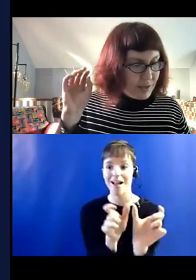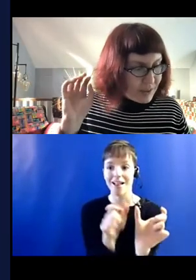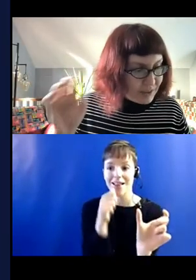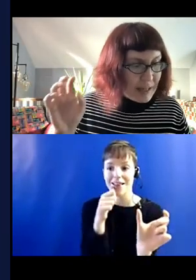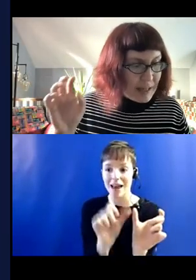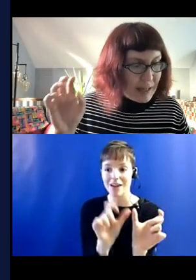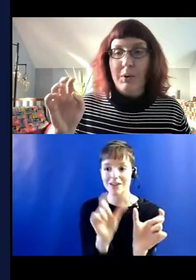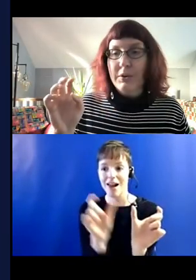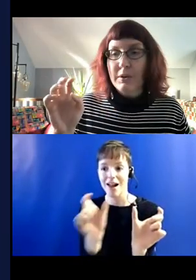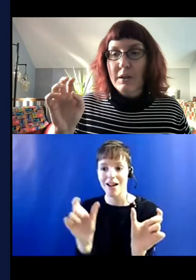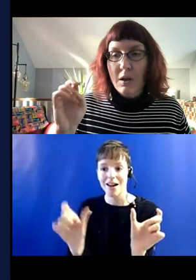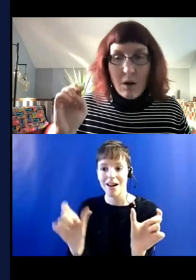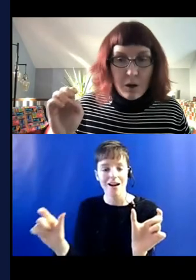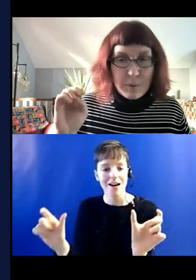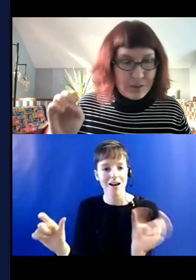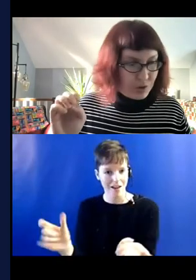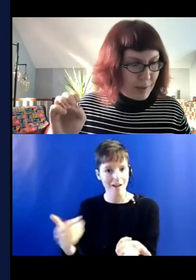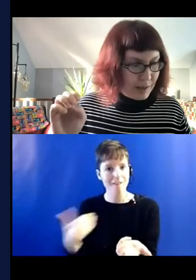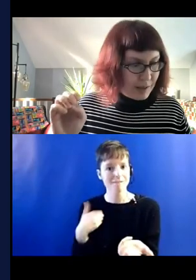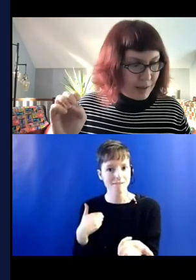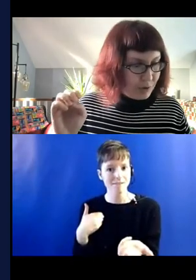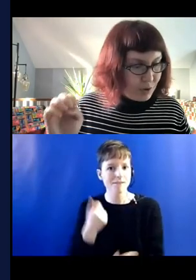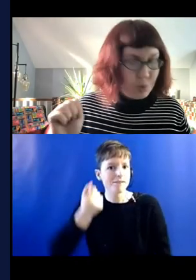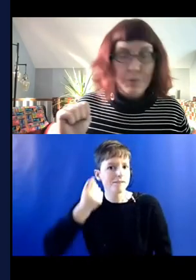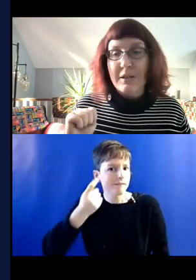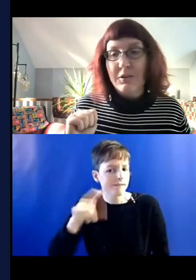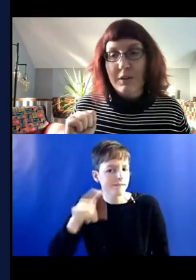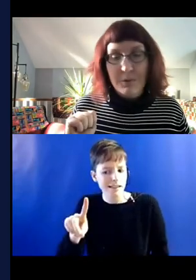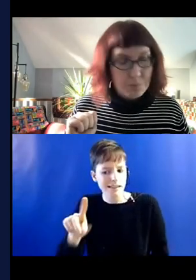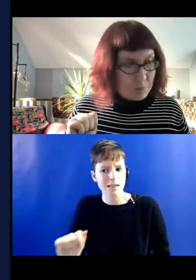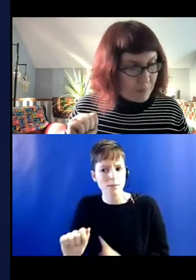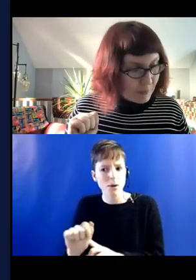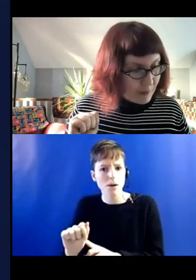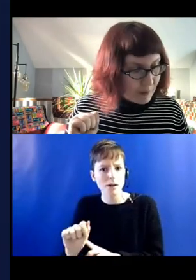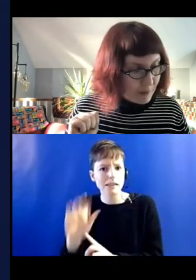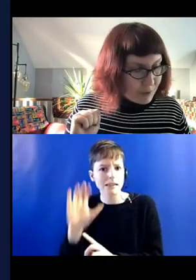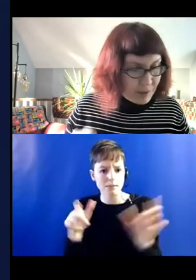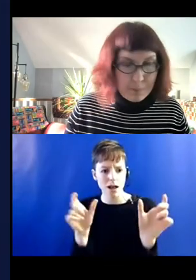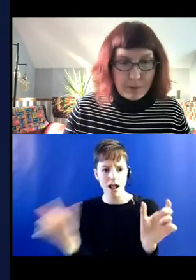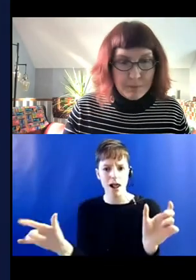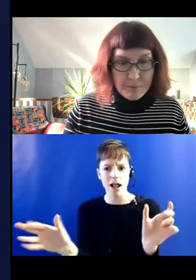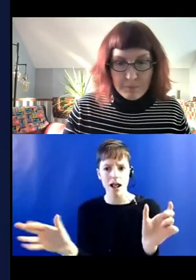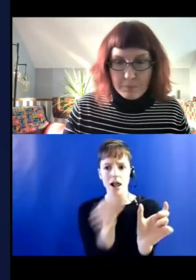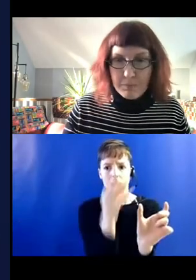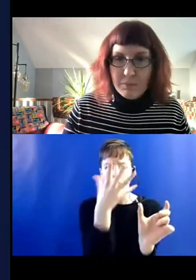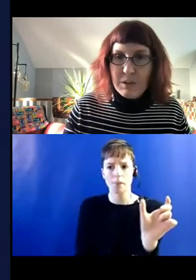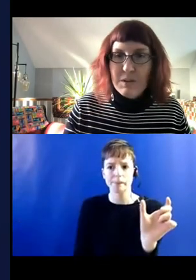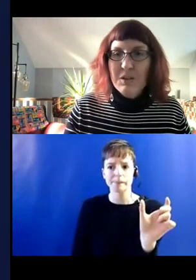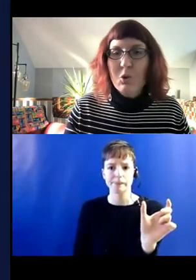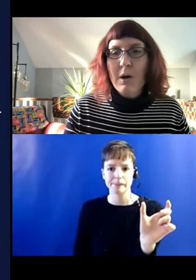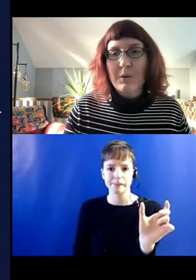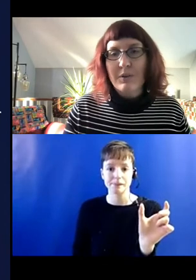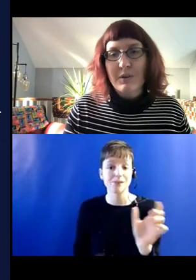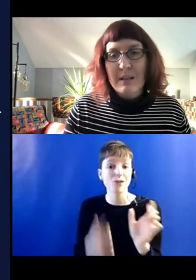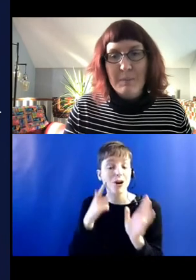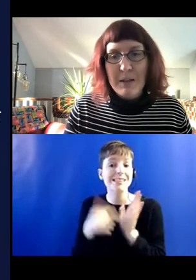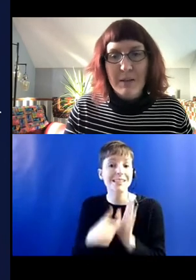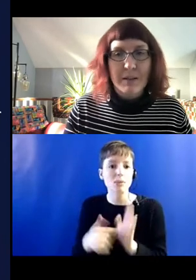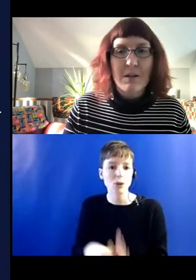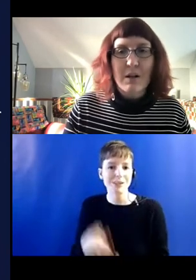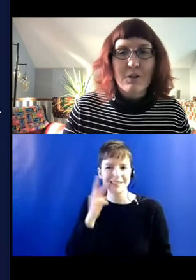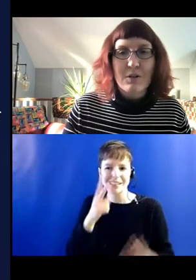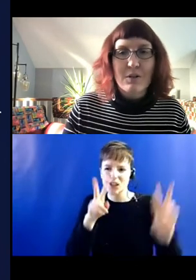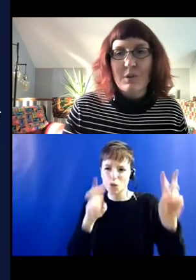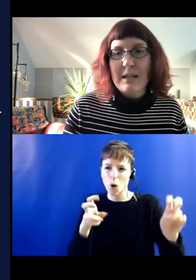word disabled always threatens to erase it. For example, these quotes that